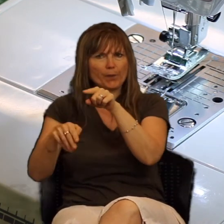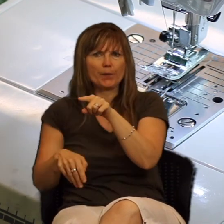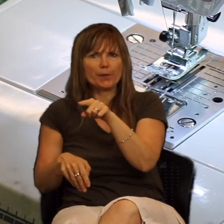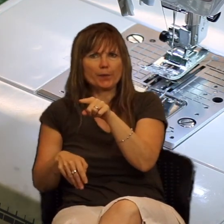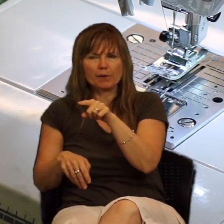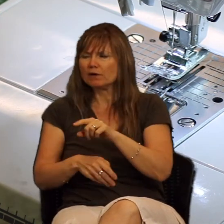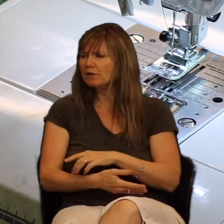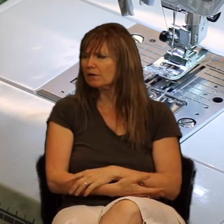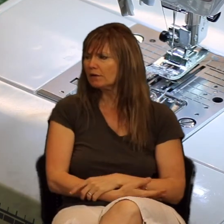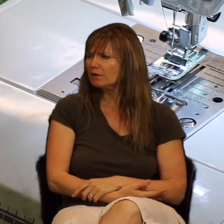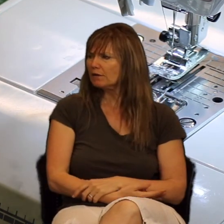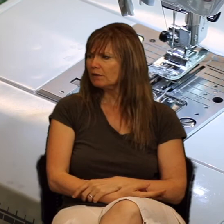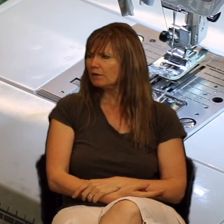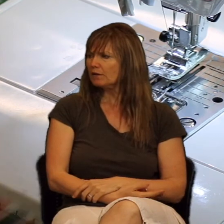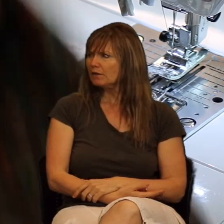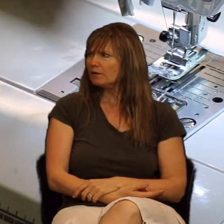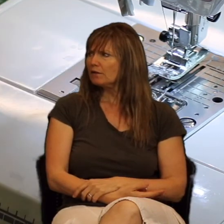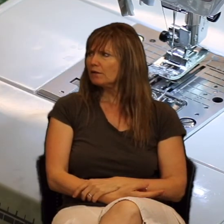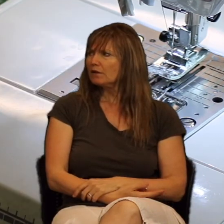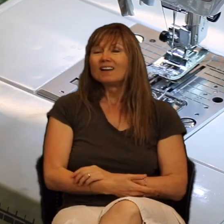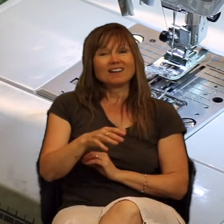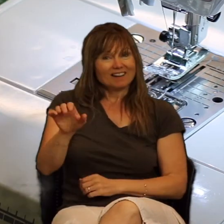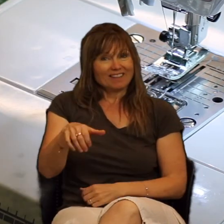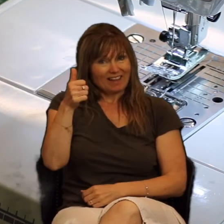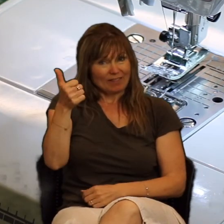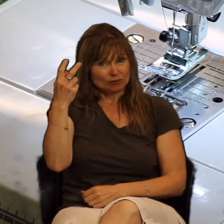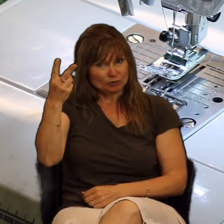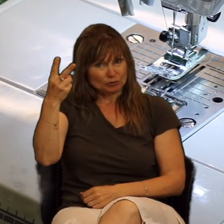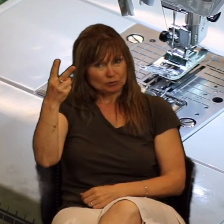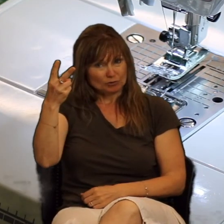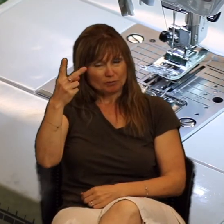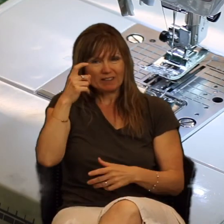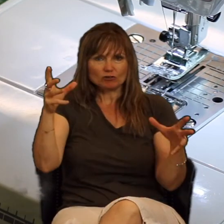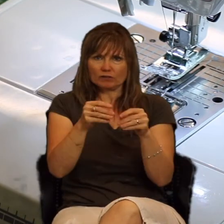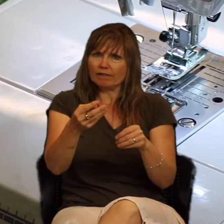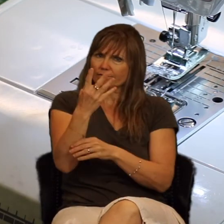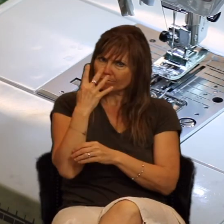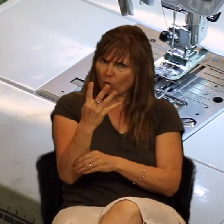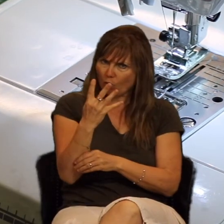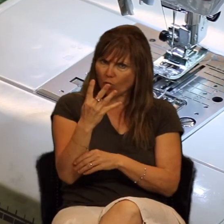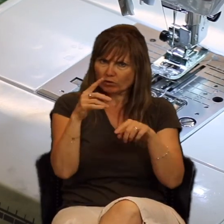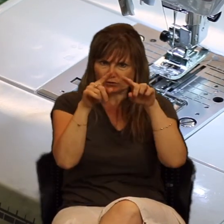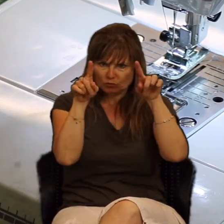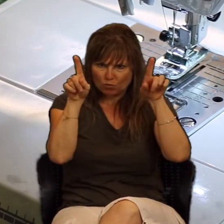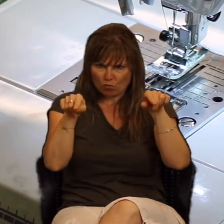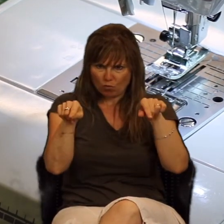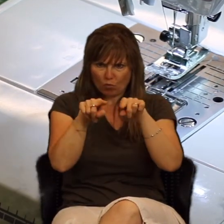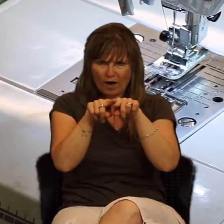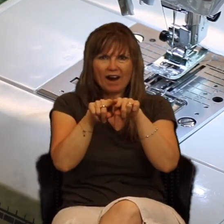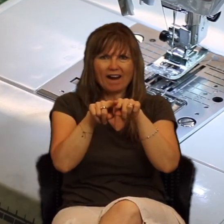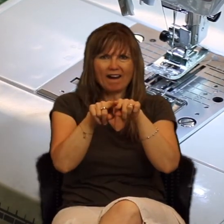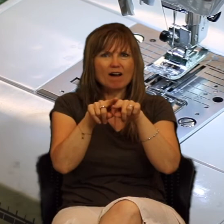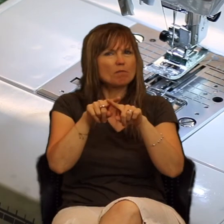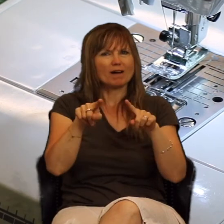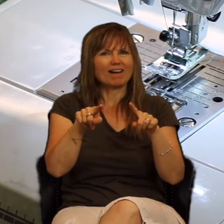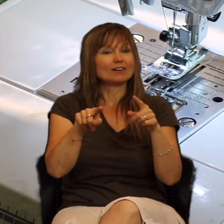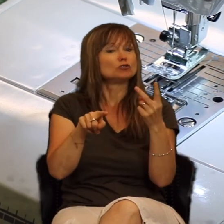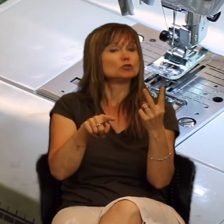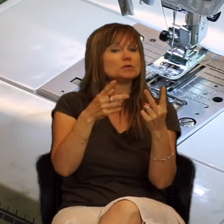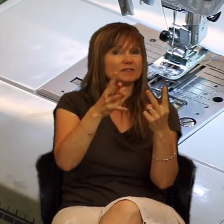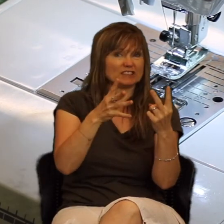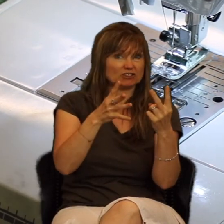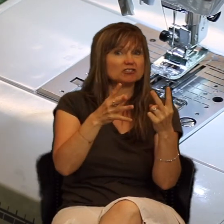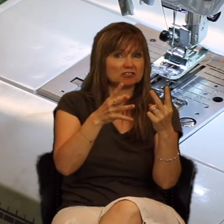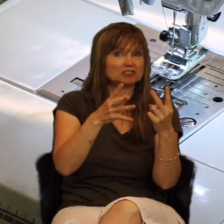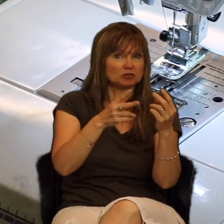What we're going to do is take our other 2 pieces, because we have 4 squares, and we're just going to trim the other 2 to fit on top.